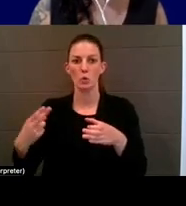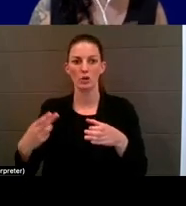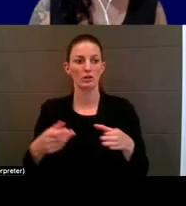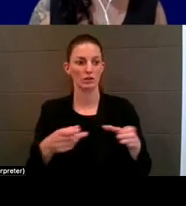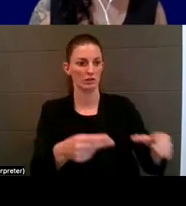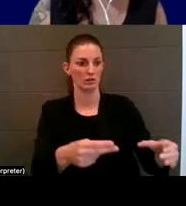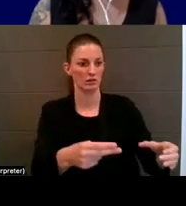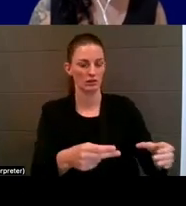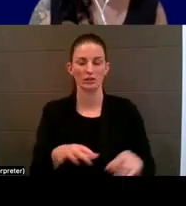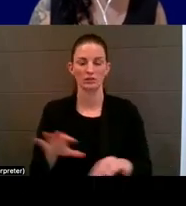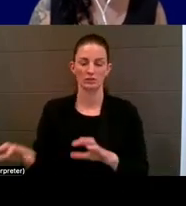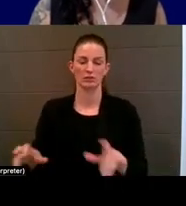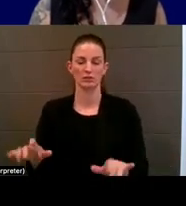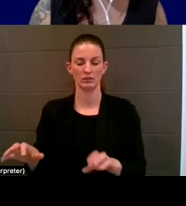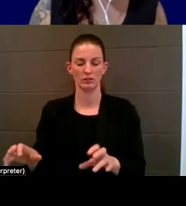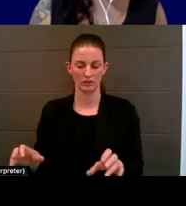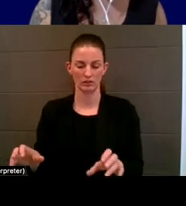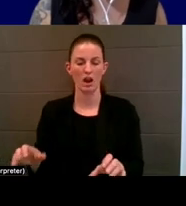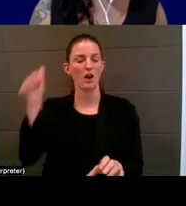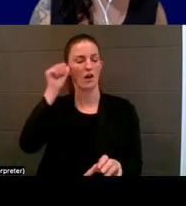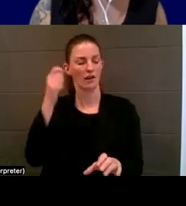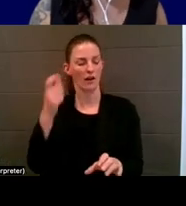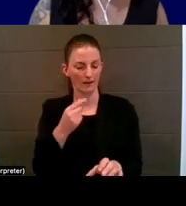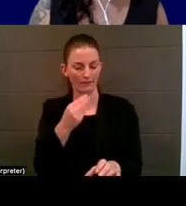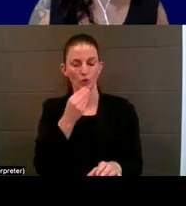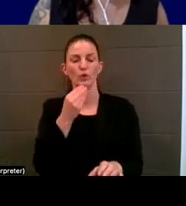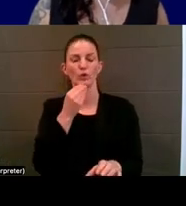happen and to reduce any negative feedback or startling.